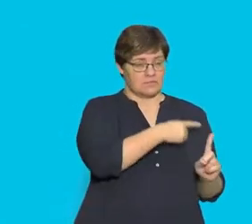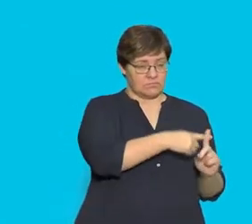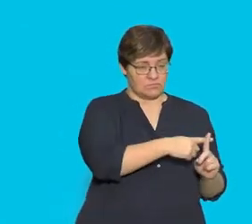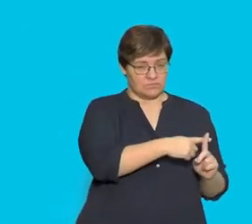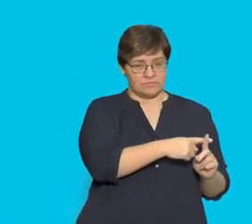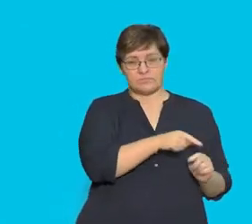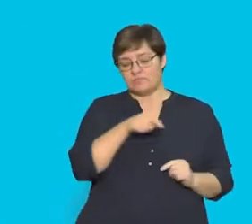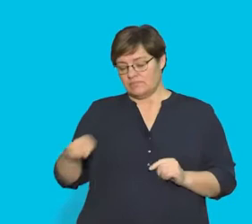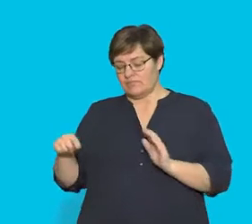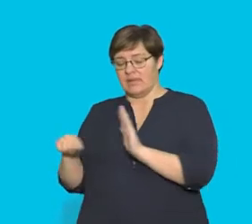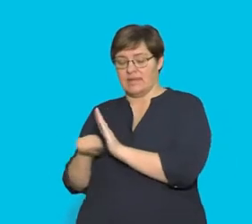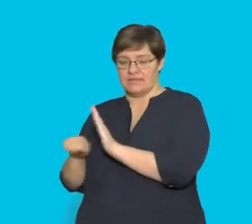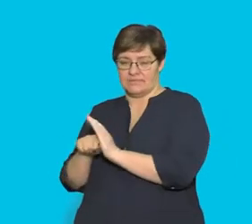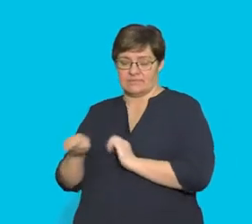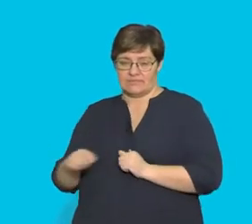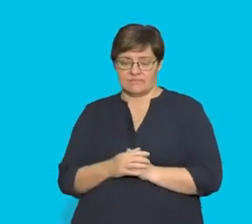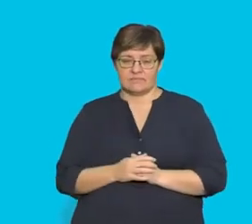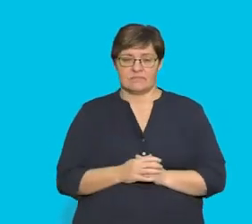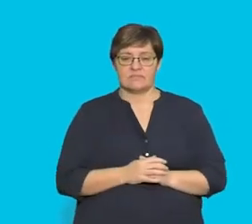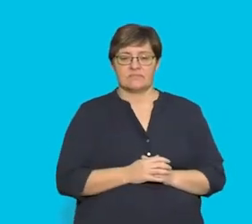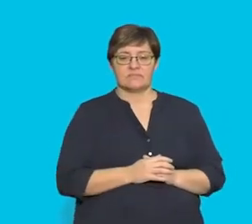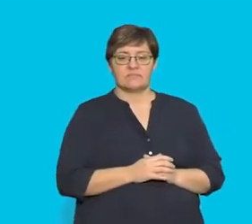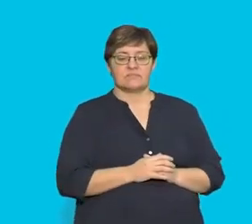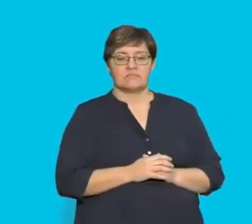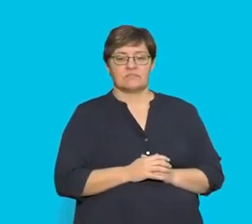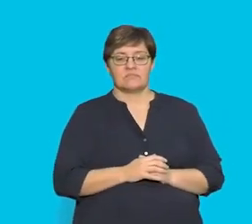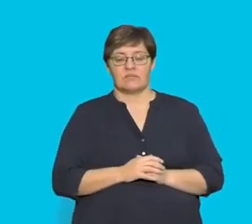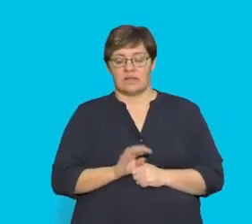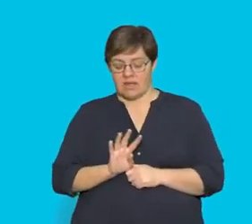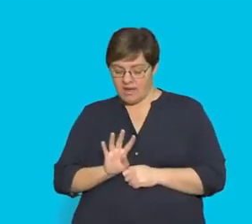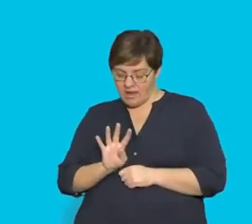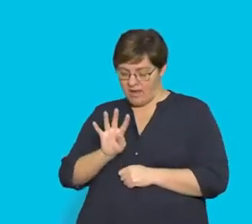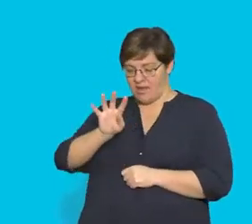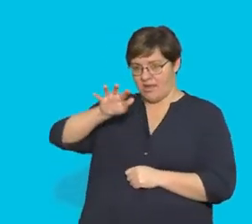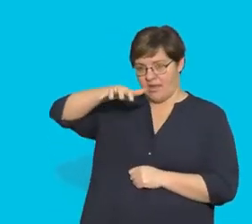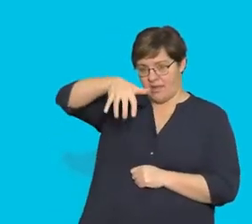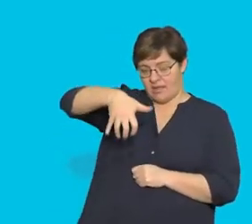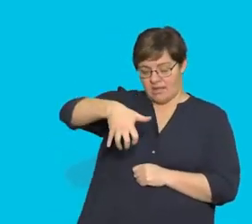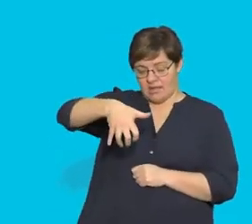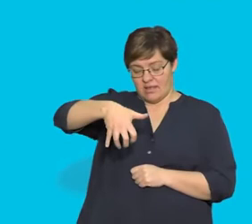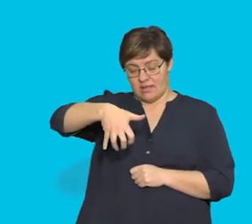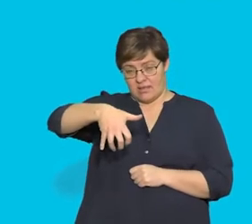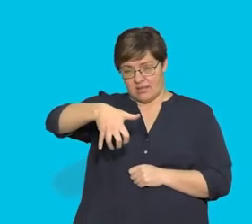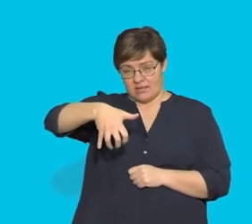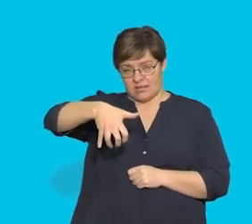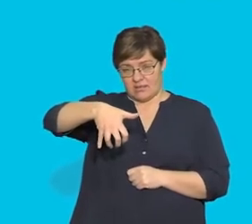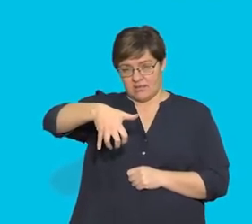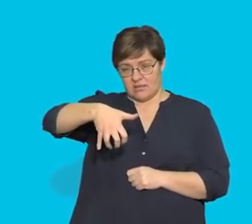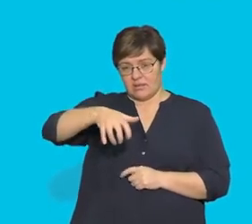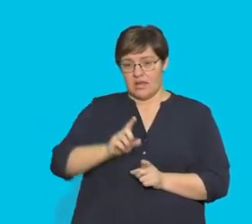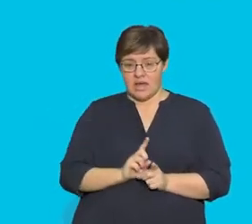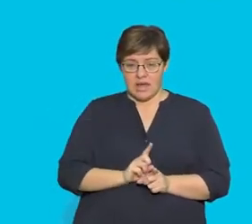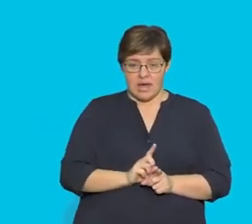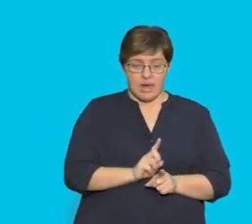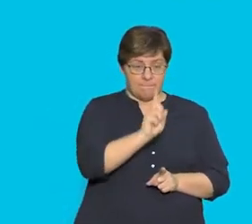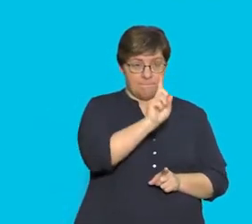positive terminal and that's the negative. So what we recognize here is that the current is going